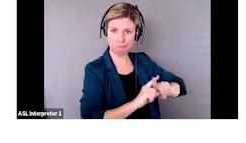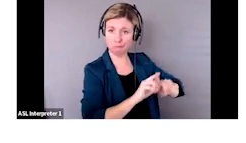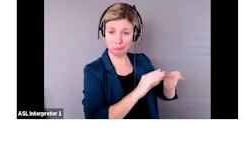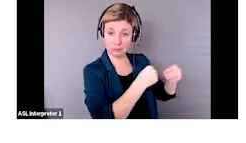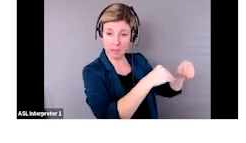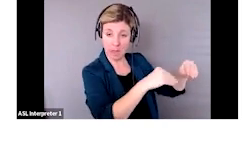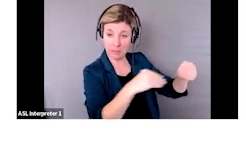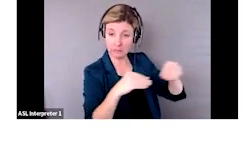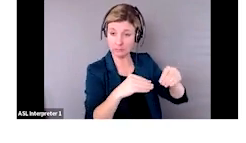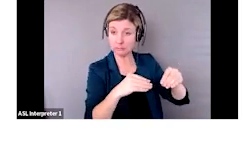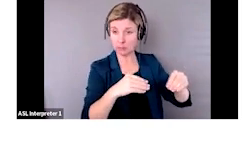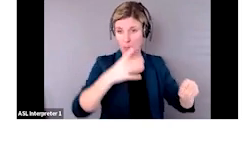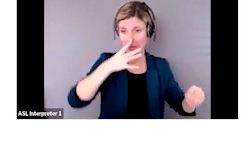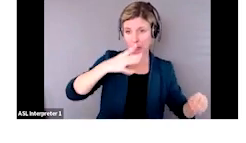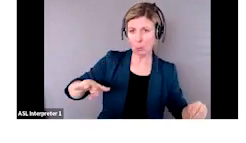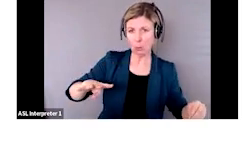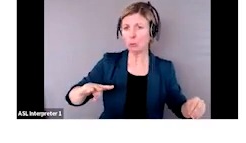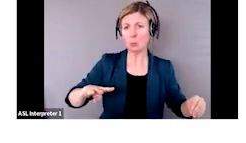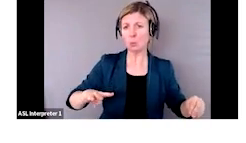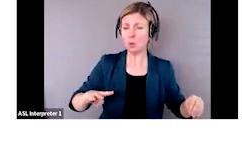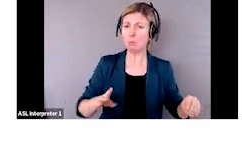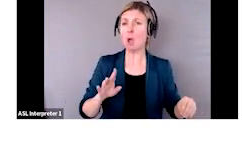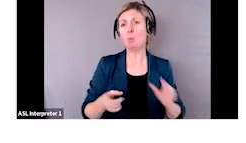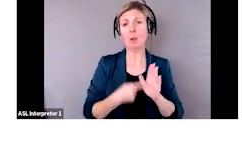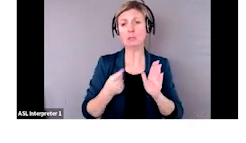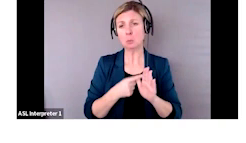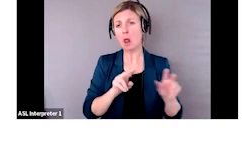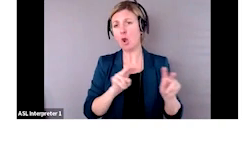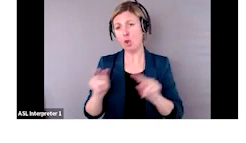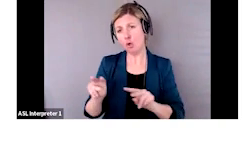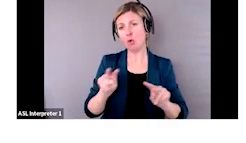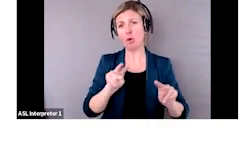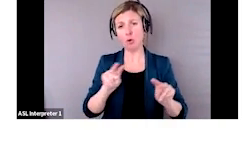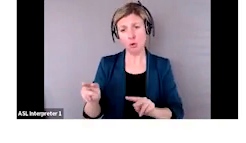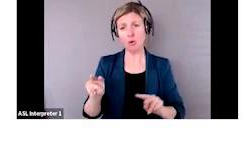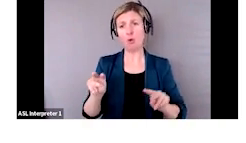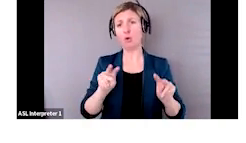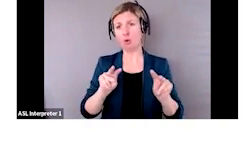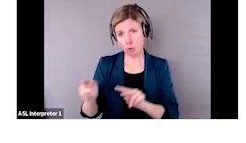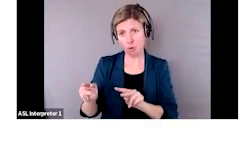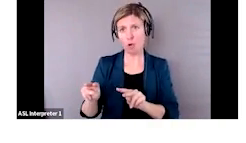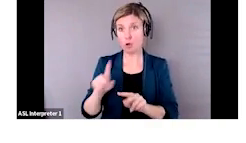and not pay attention to it over time, but ultimately, the big question here is, what is Amazon going to be for